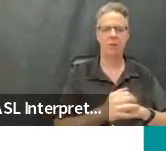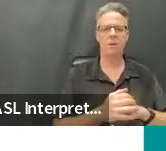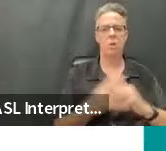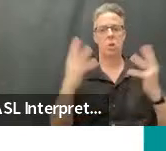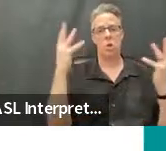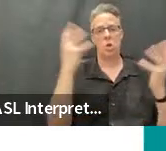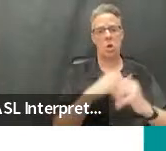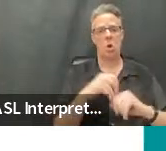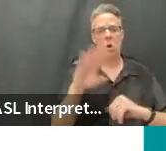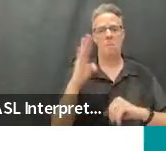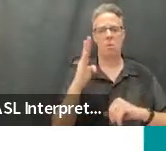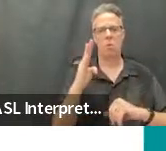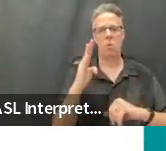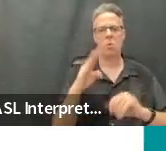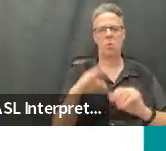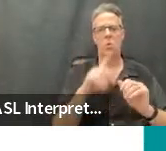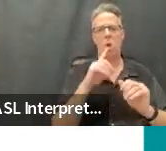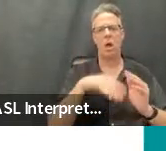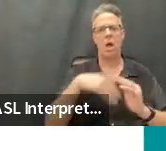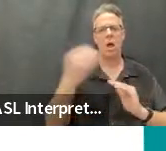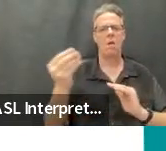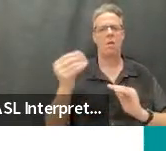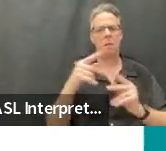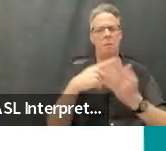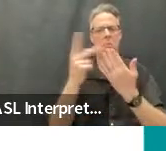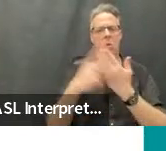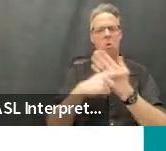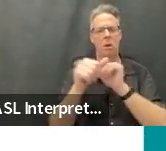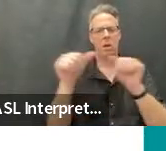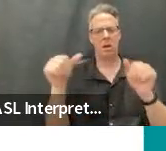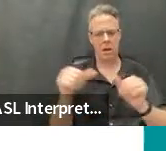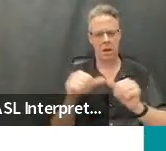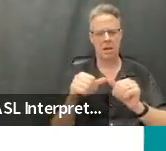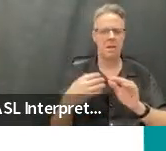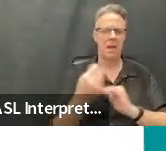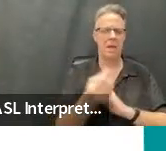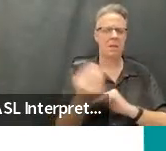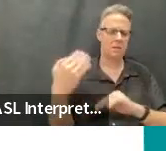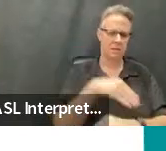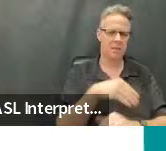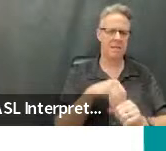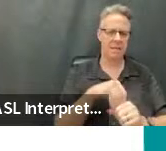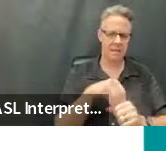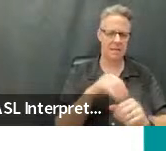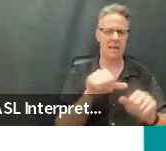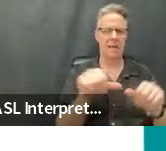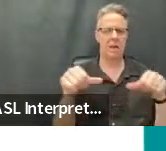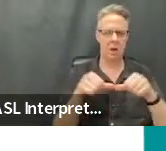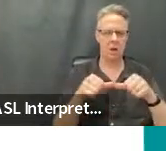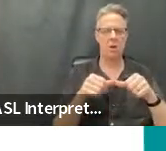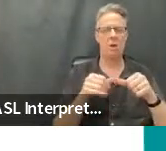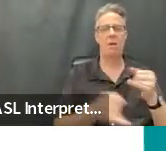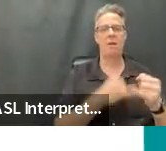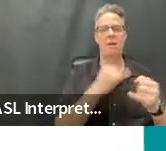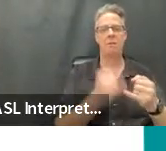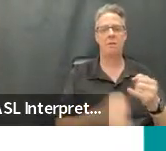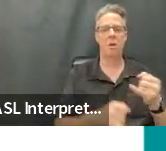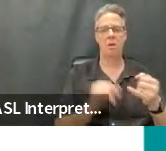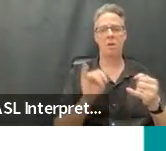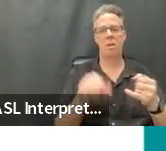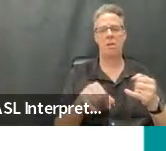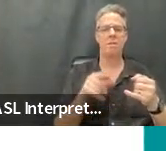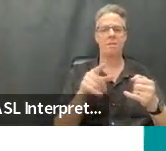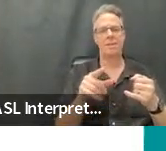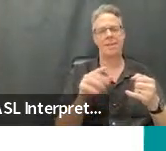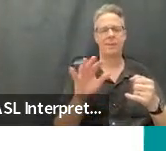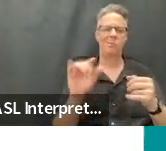dark blue that starts outside of our program area and exits at one of our ramps inside our program area. And then the final one there is our turquoise kind of